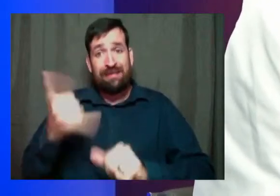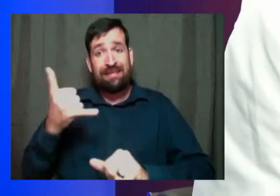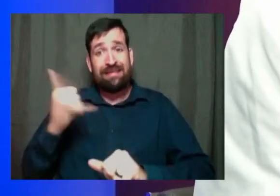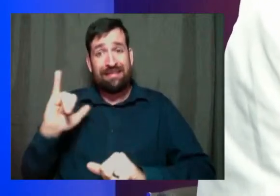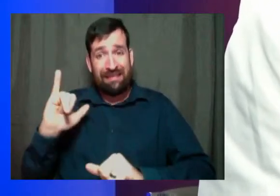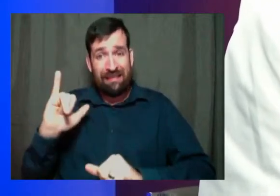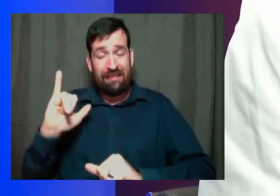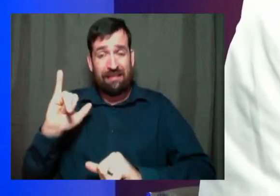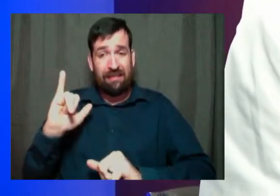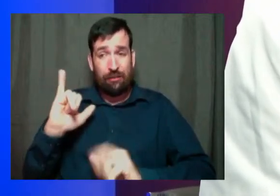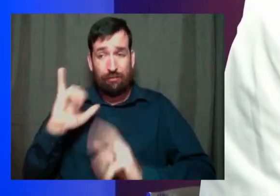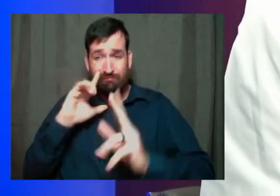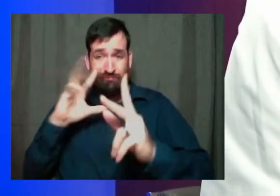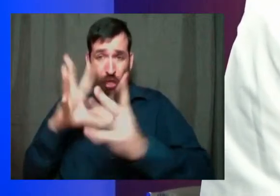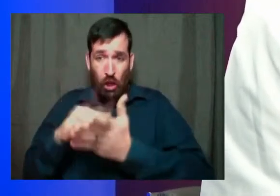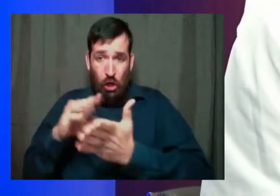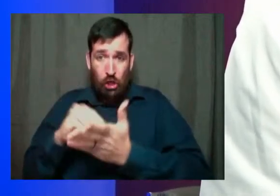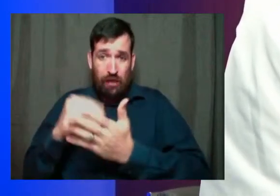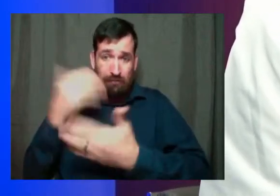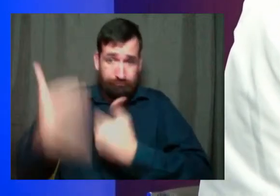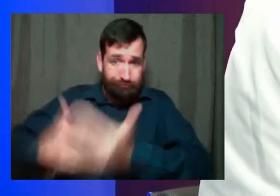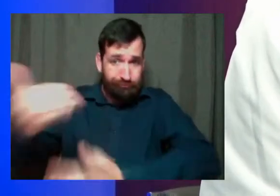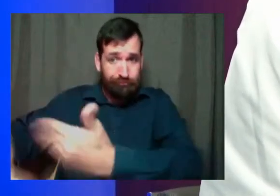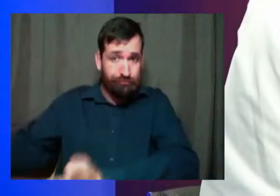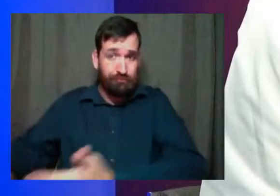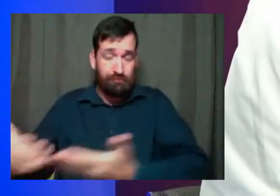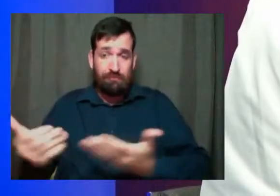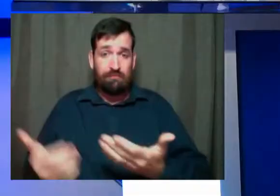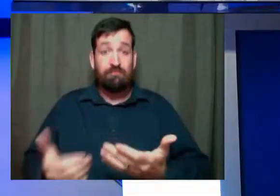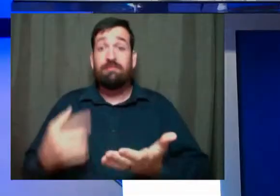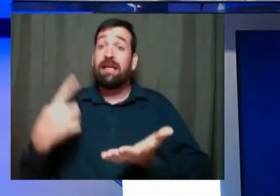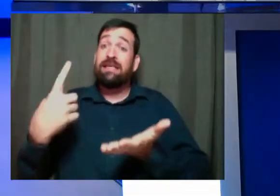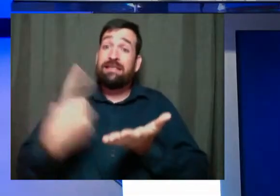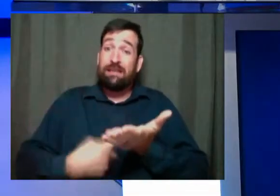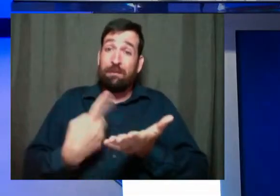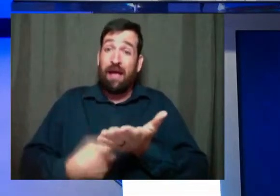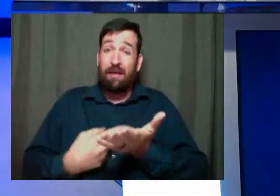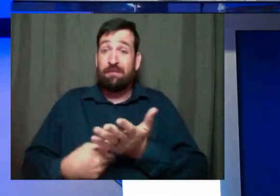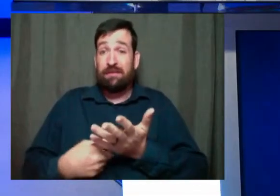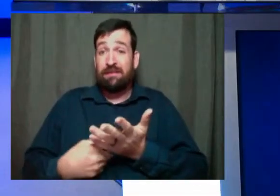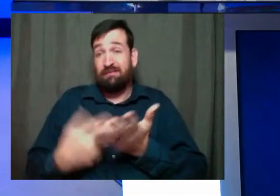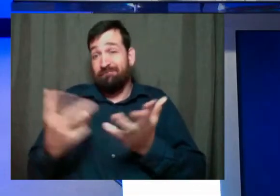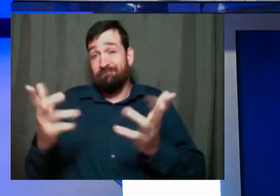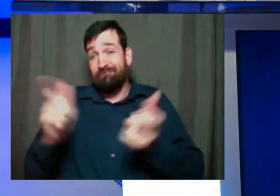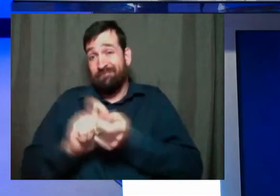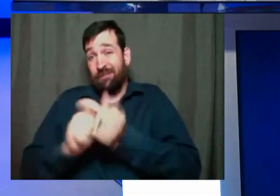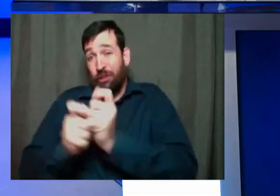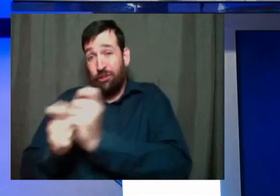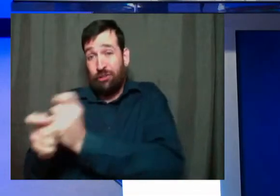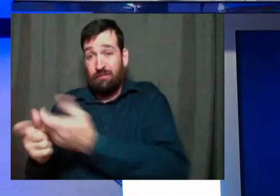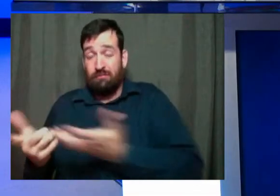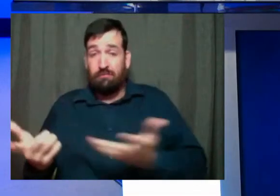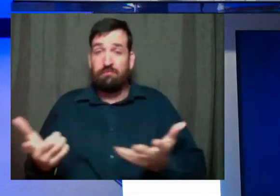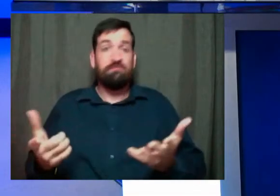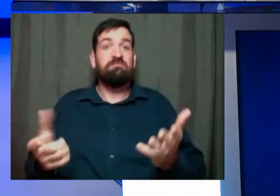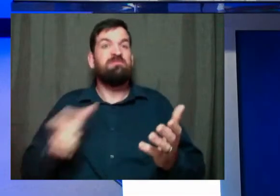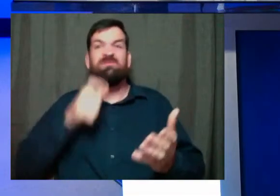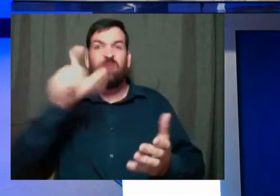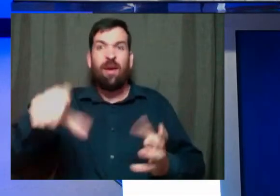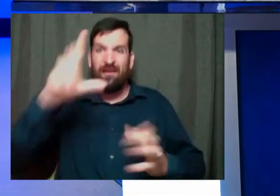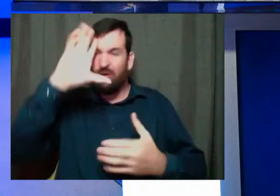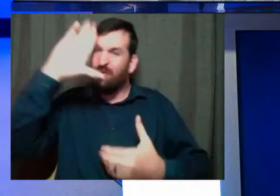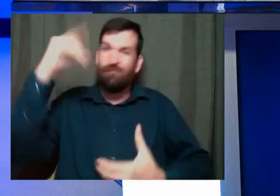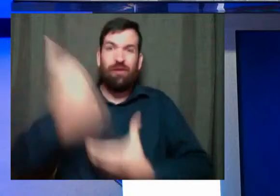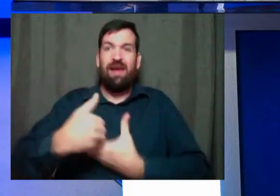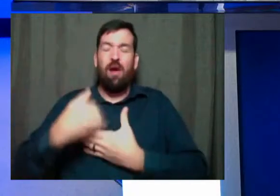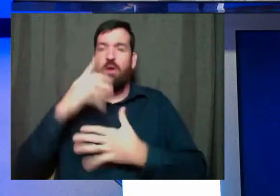this airplane while we fly it. And sometimes the passengers change. Good advice. So no running around with their hair on fire. No. And I